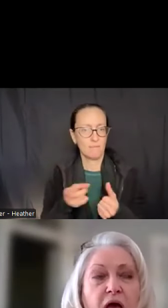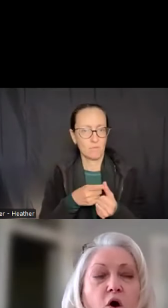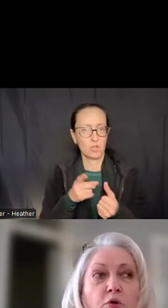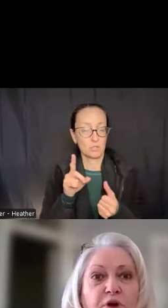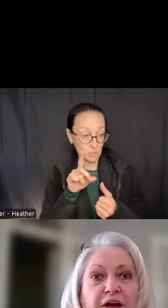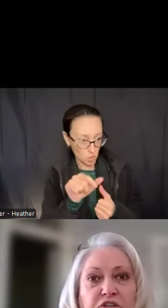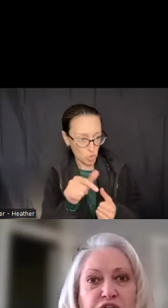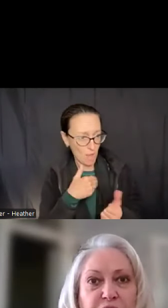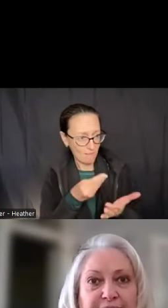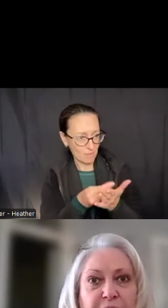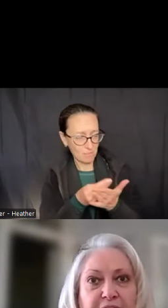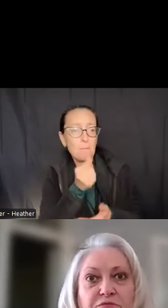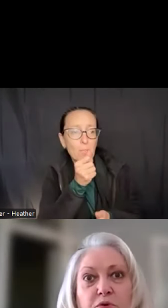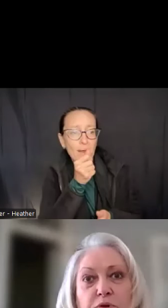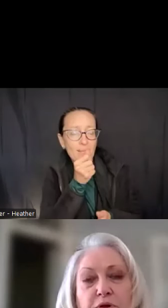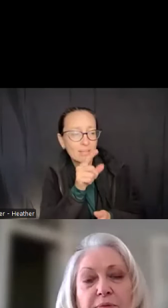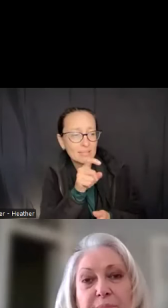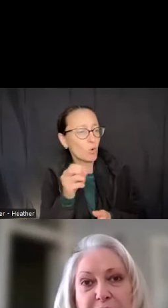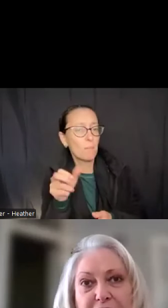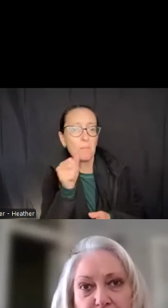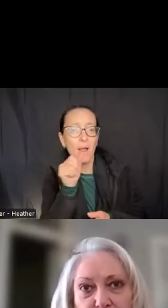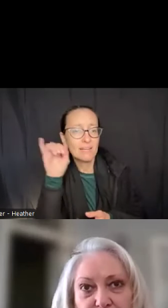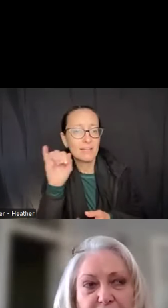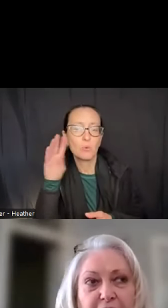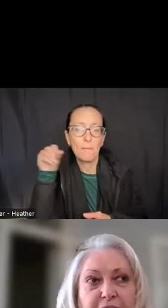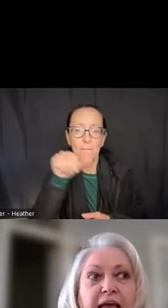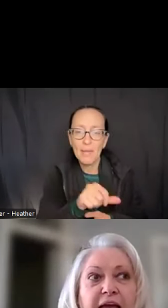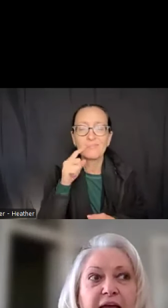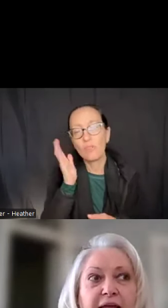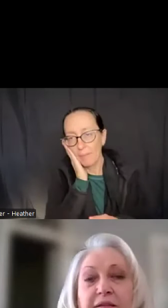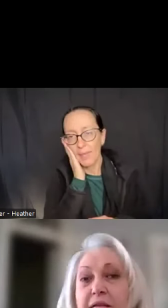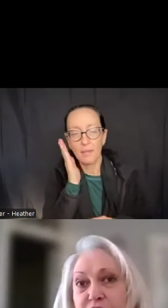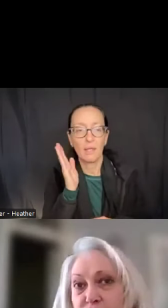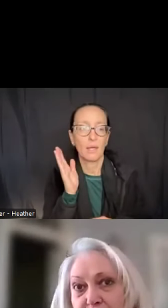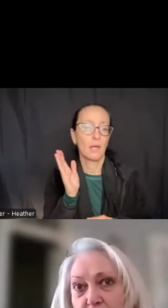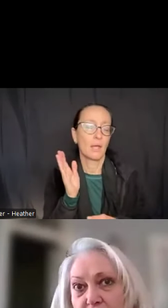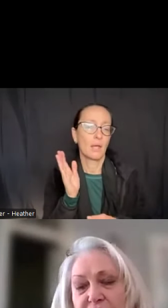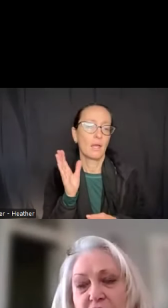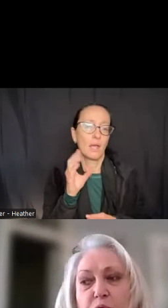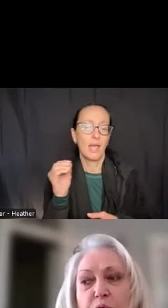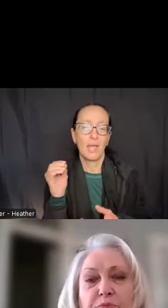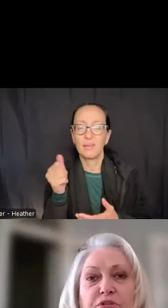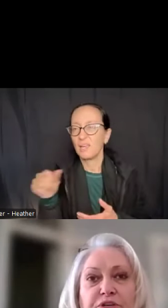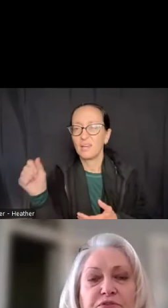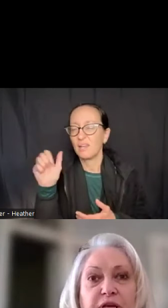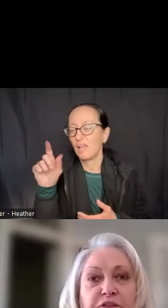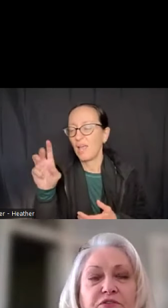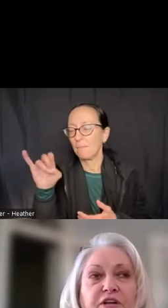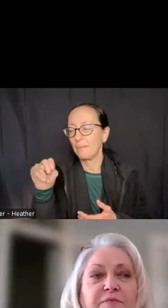income or private insurance that pays for the bed that you're living in and administrative costs of operating